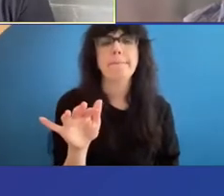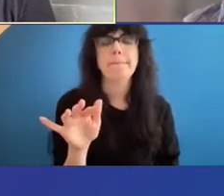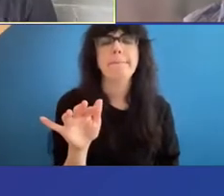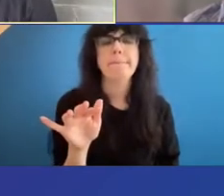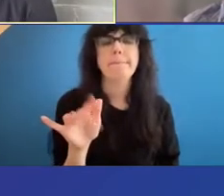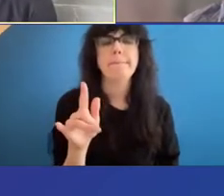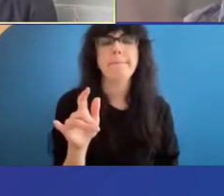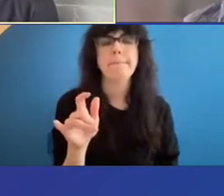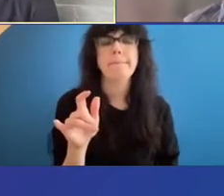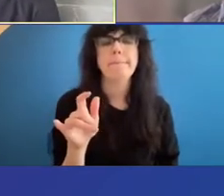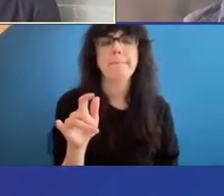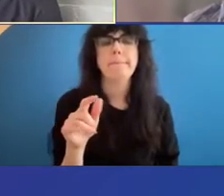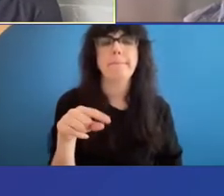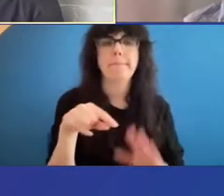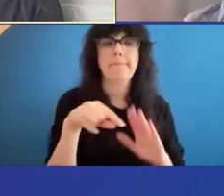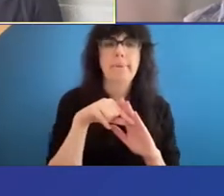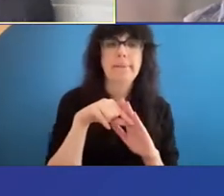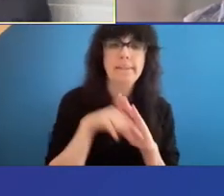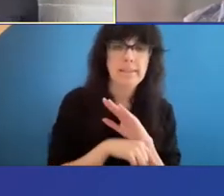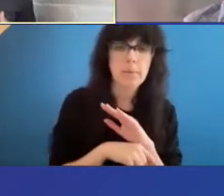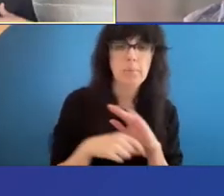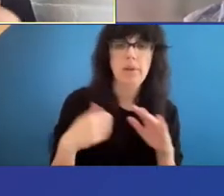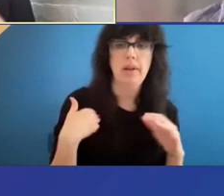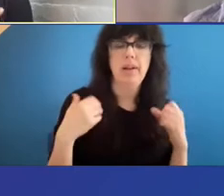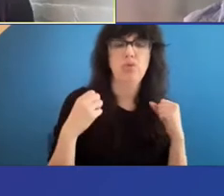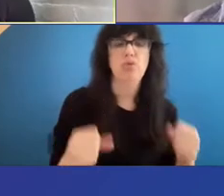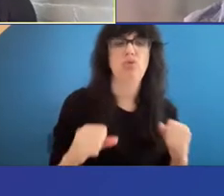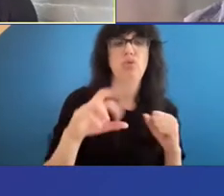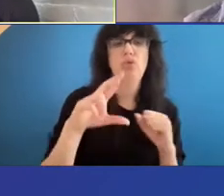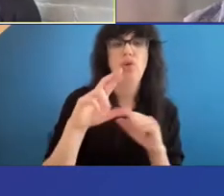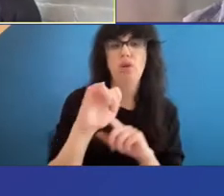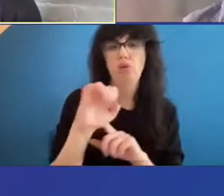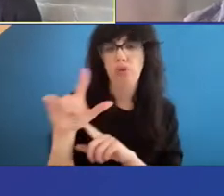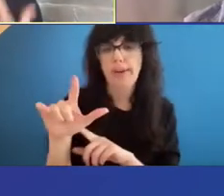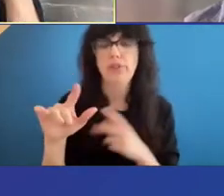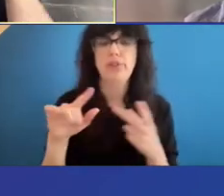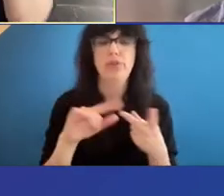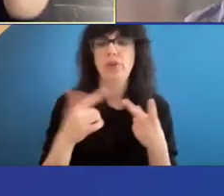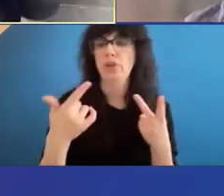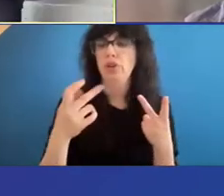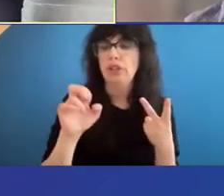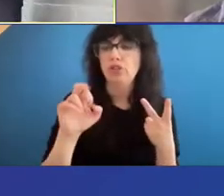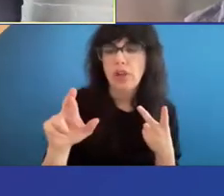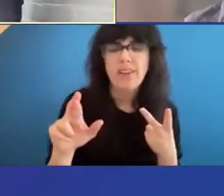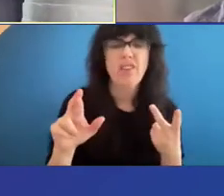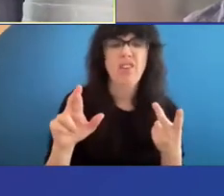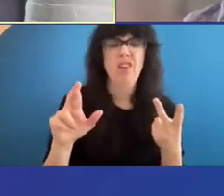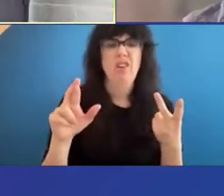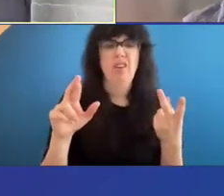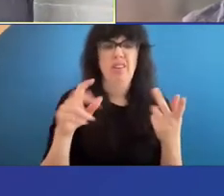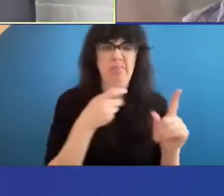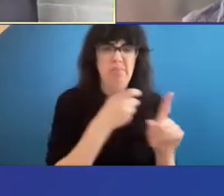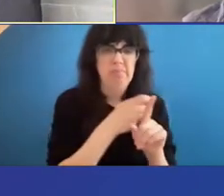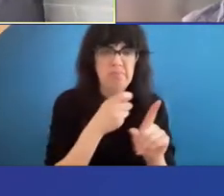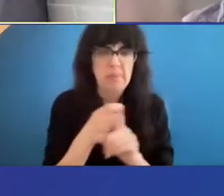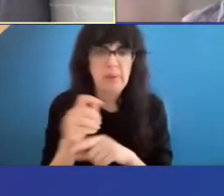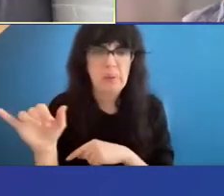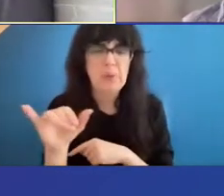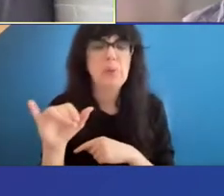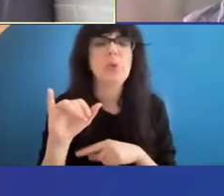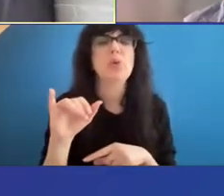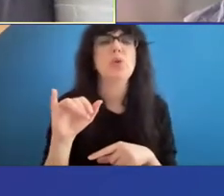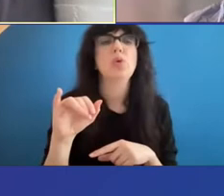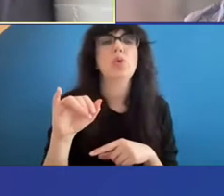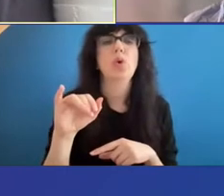it's deeply racially implicated. It's deeply gendered implicated. So when we come